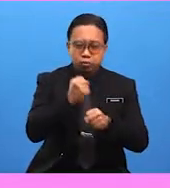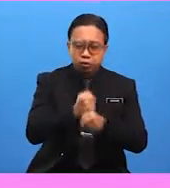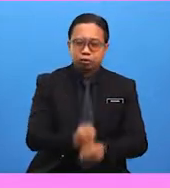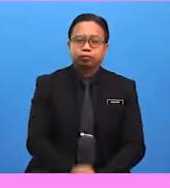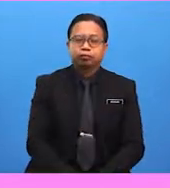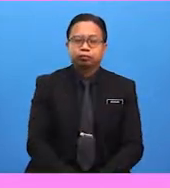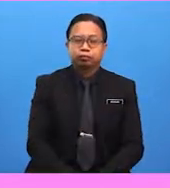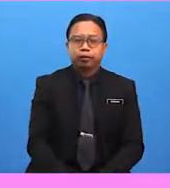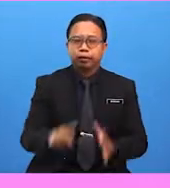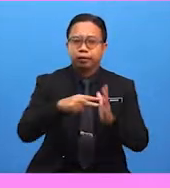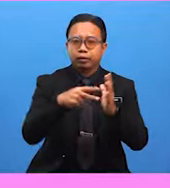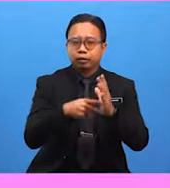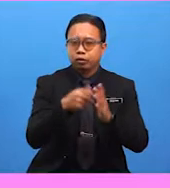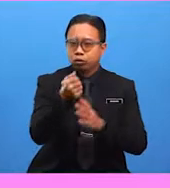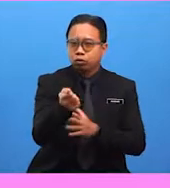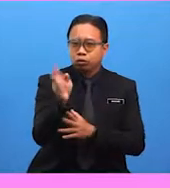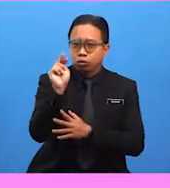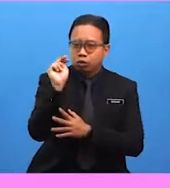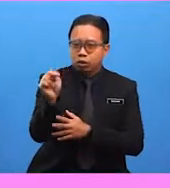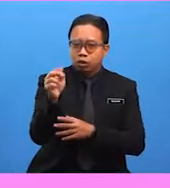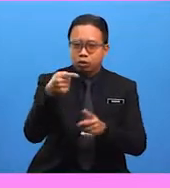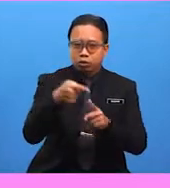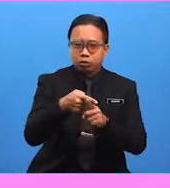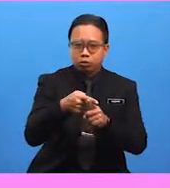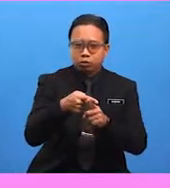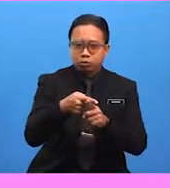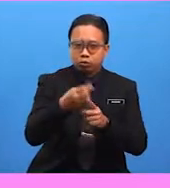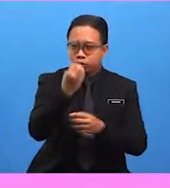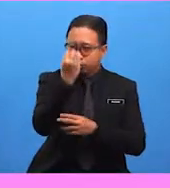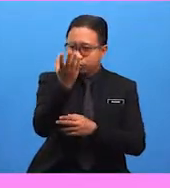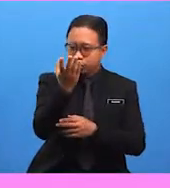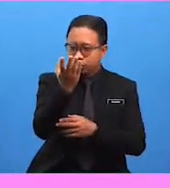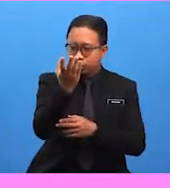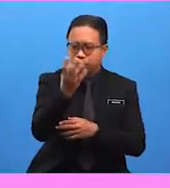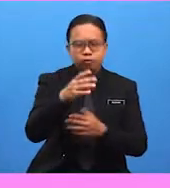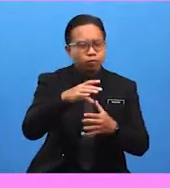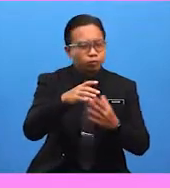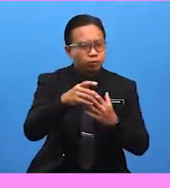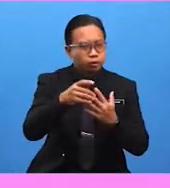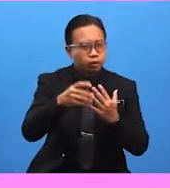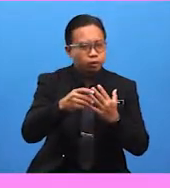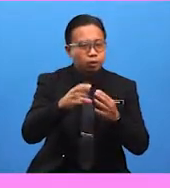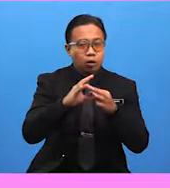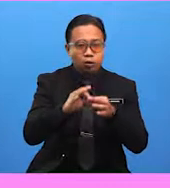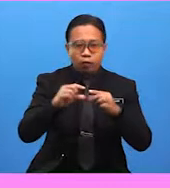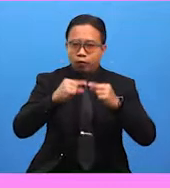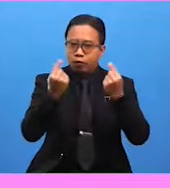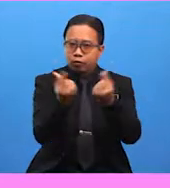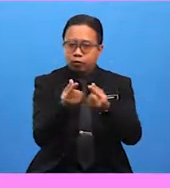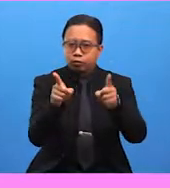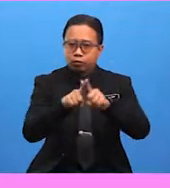means that you need to decide on a group of